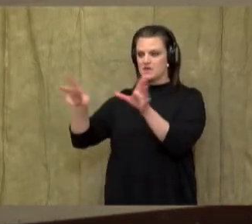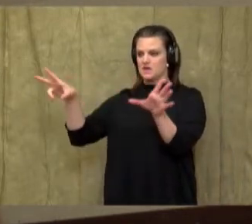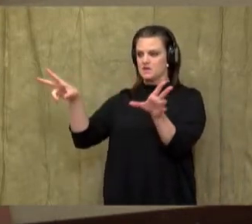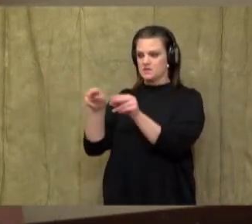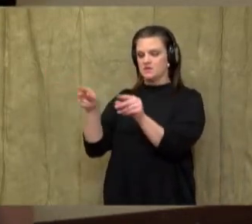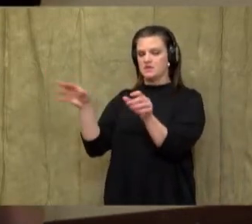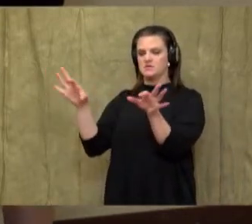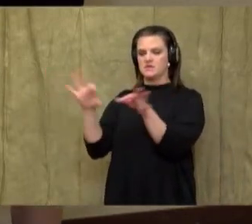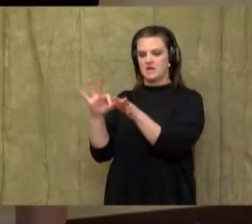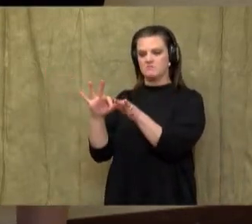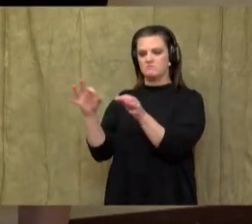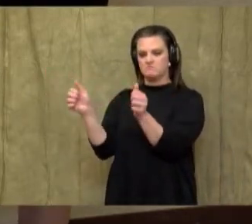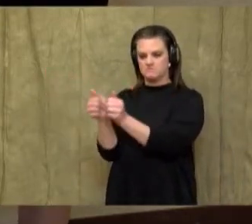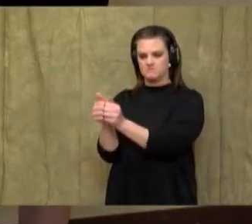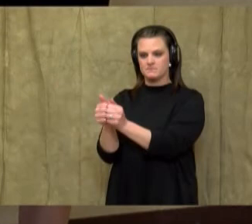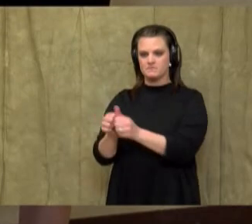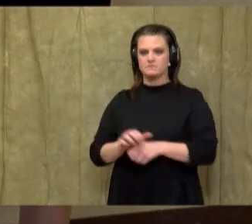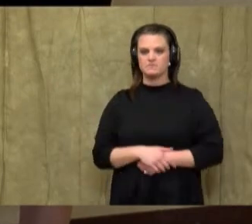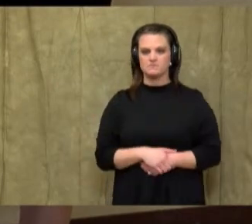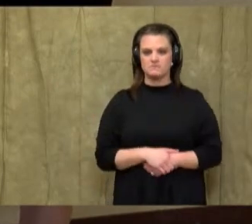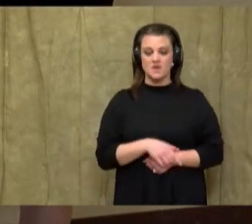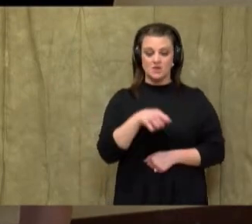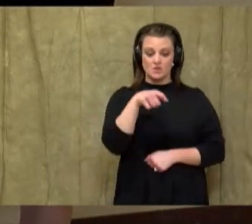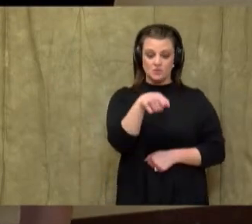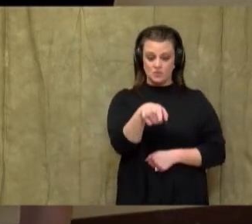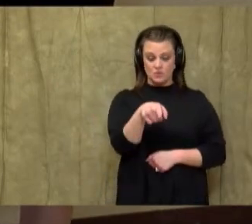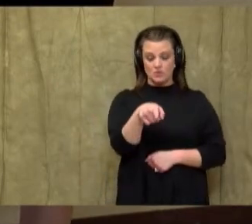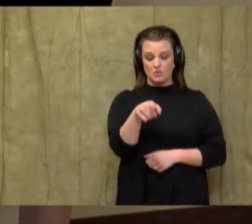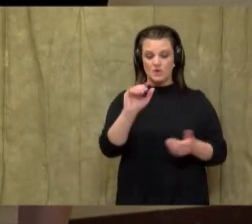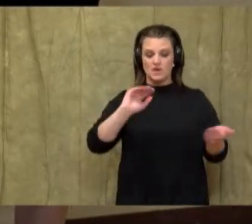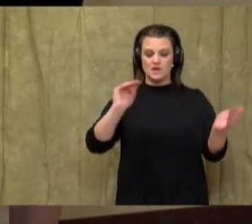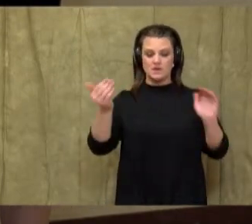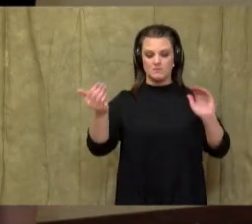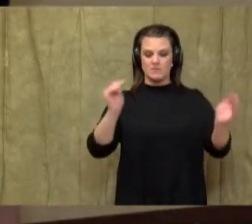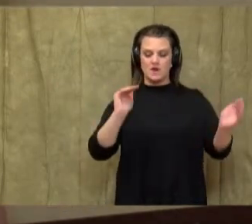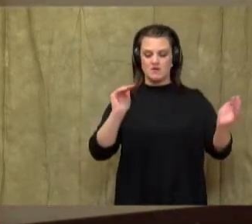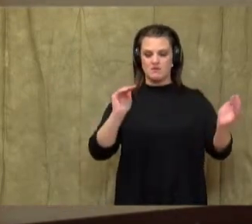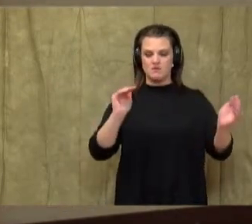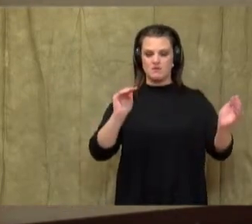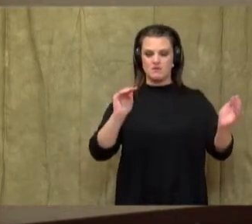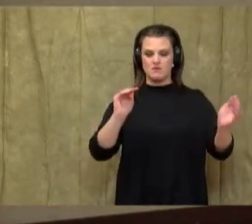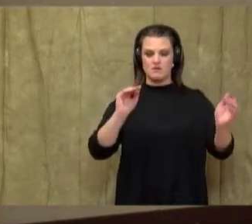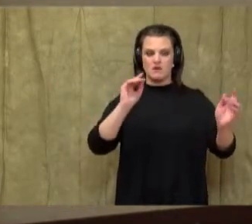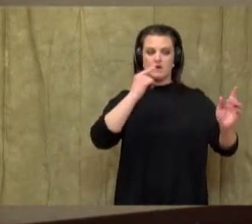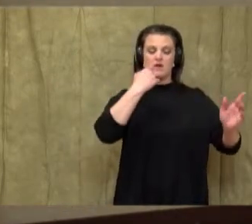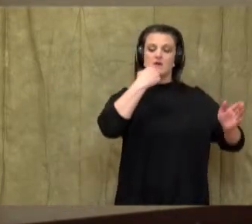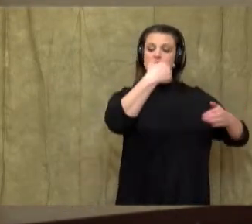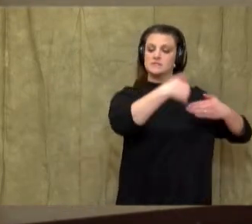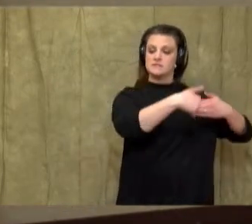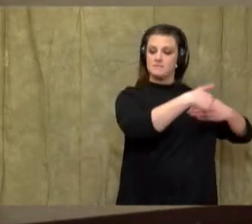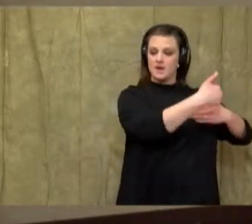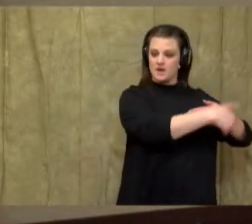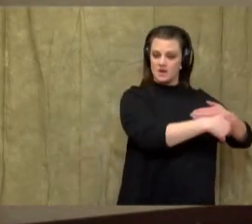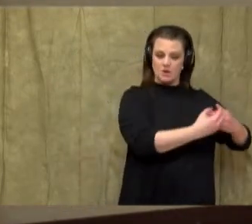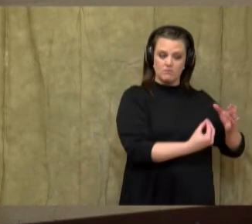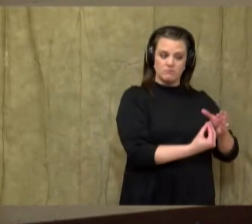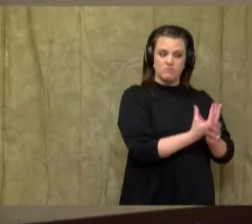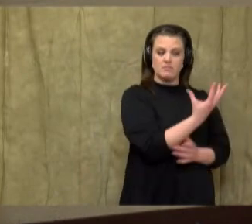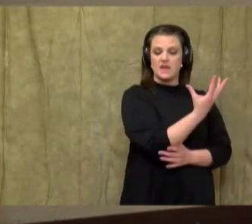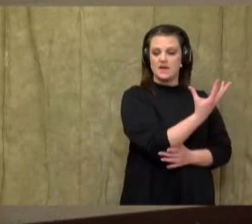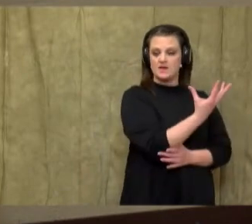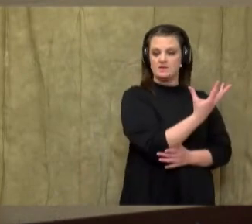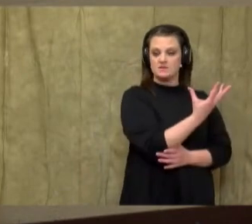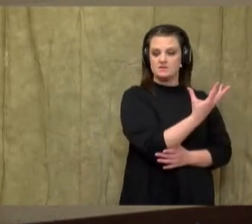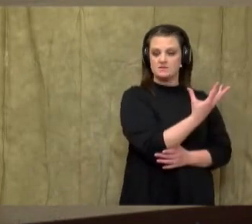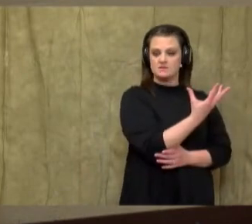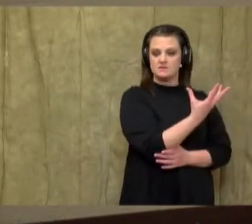it says, can you compare the cost of a number of square feet of tomato plants and the cost of the